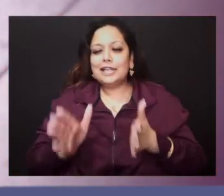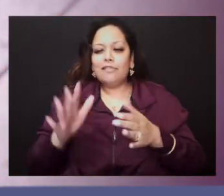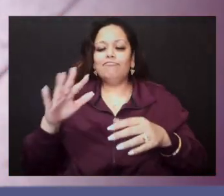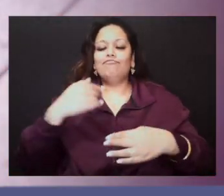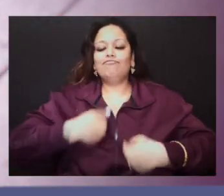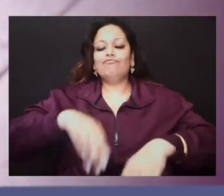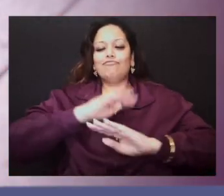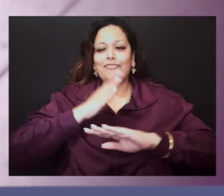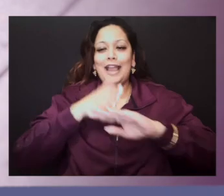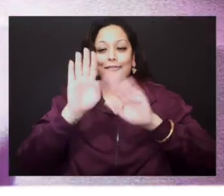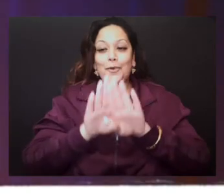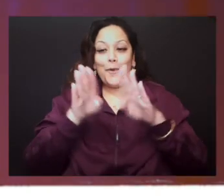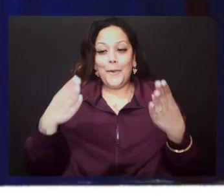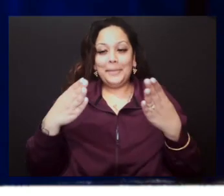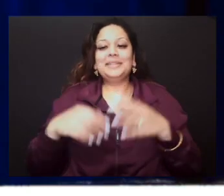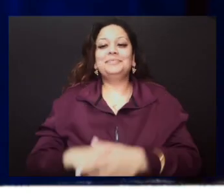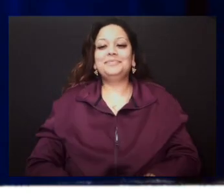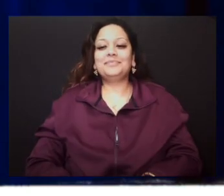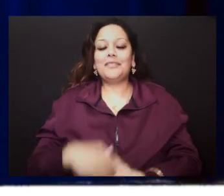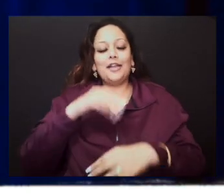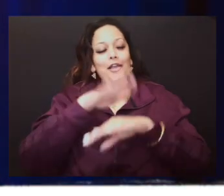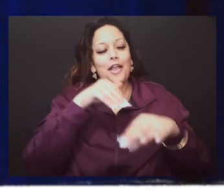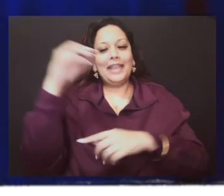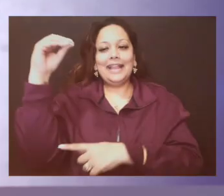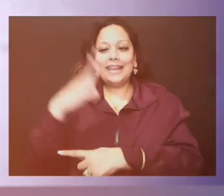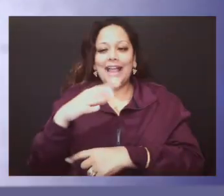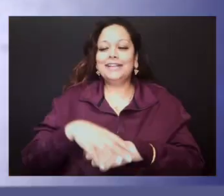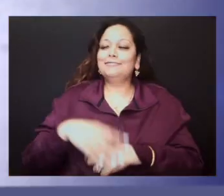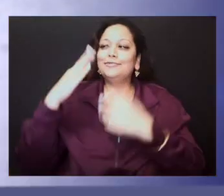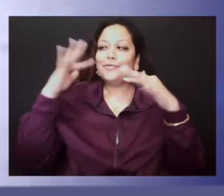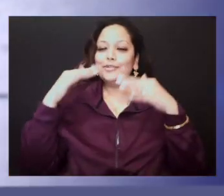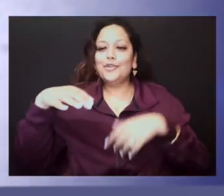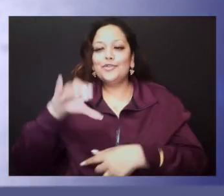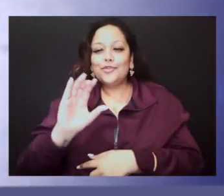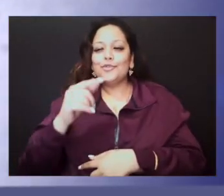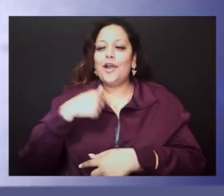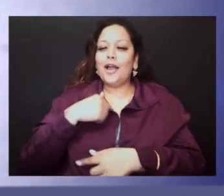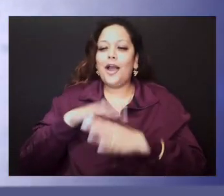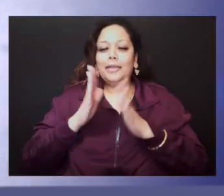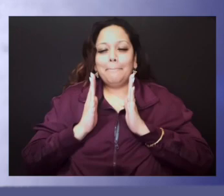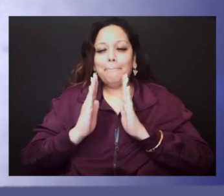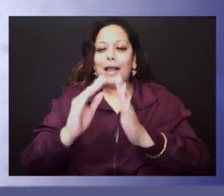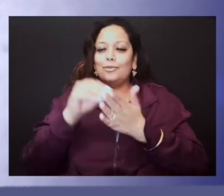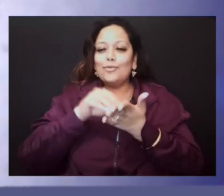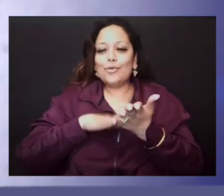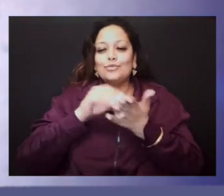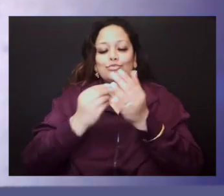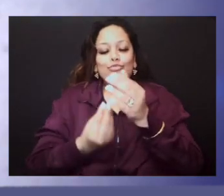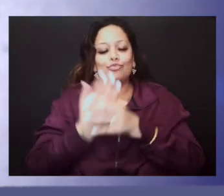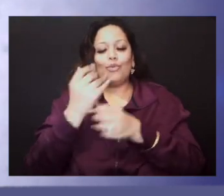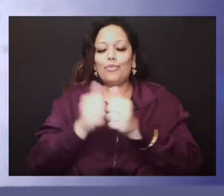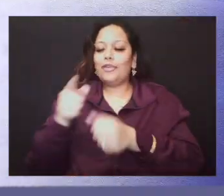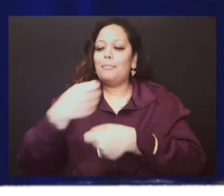are fulfilled after opening. I call the lighting and the sound cues, and I'm the pathway for notes and growth within a